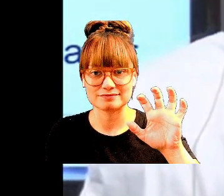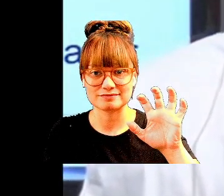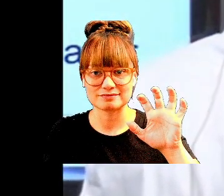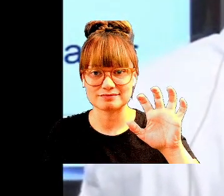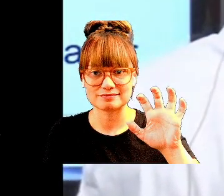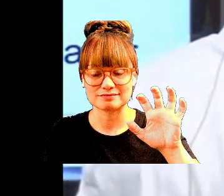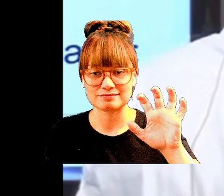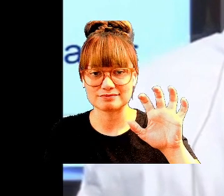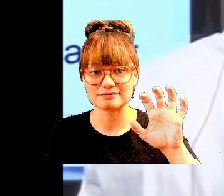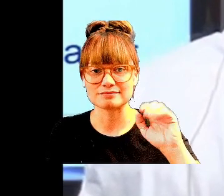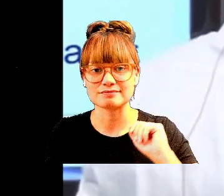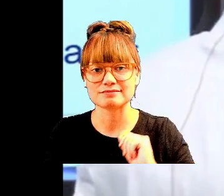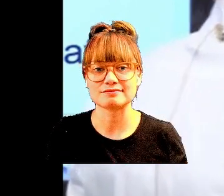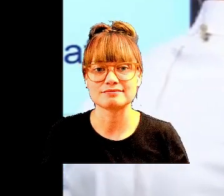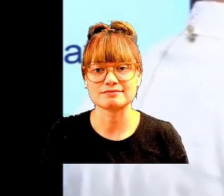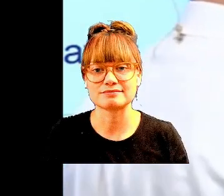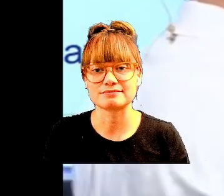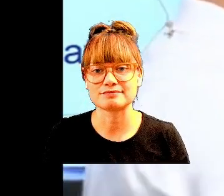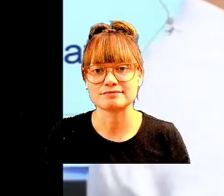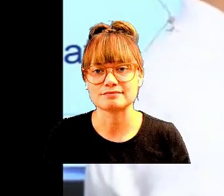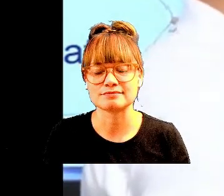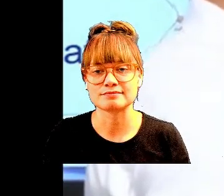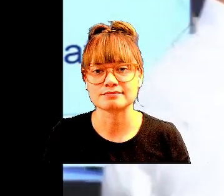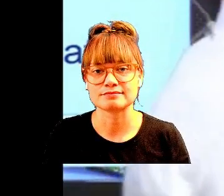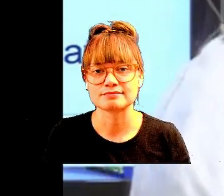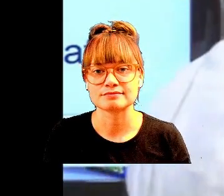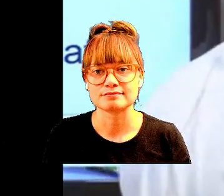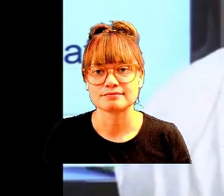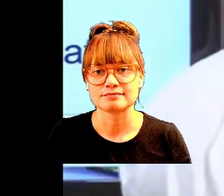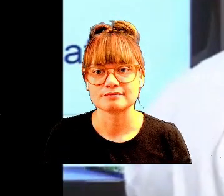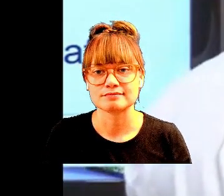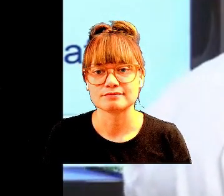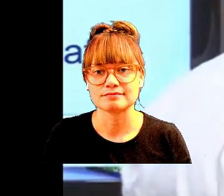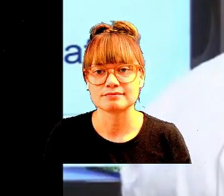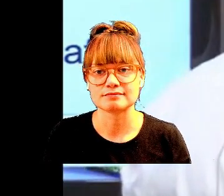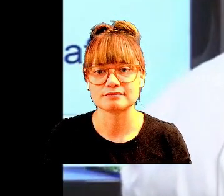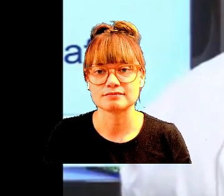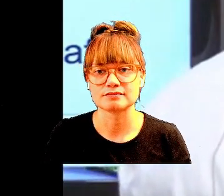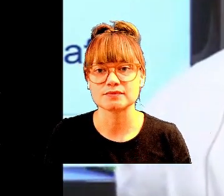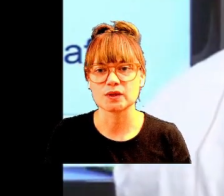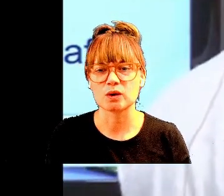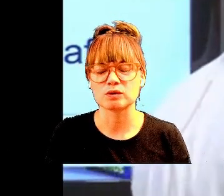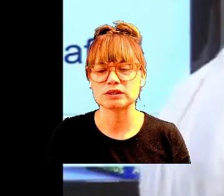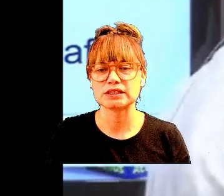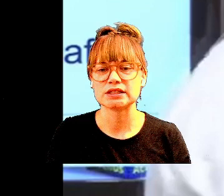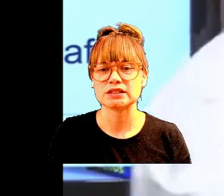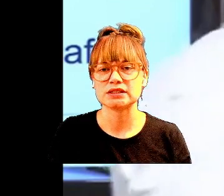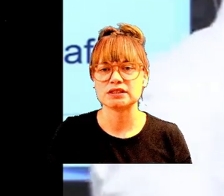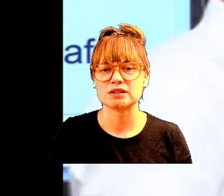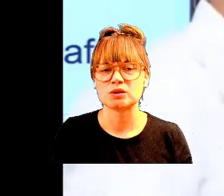there. But then there's a 2.